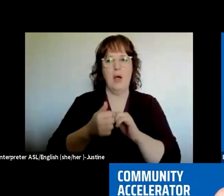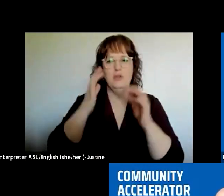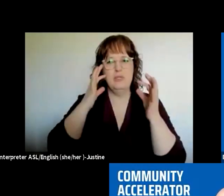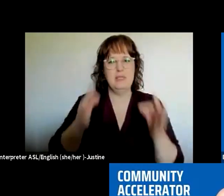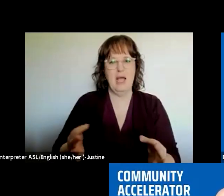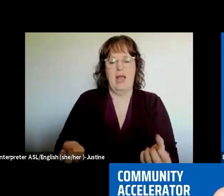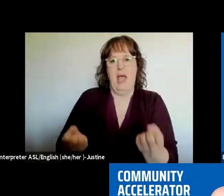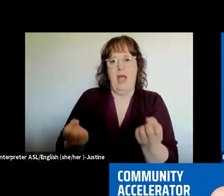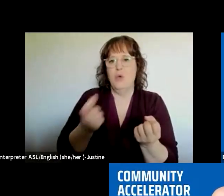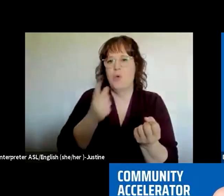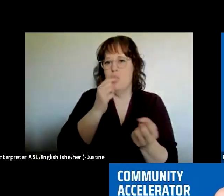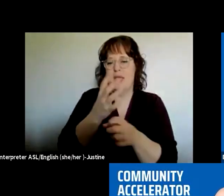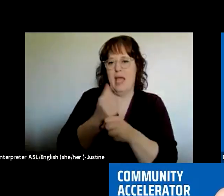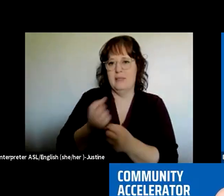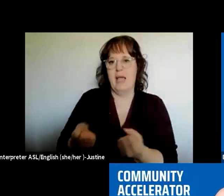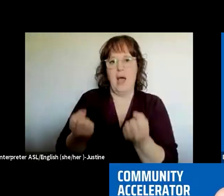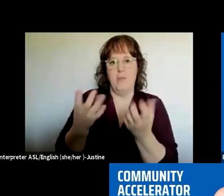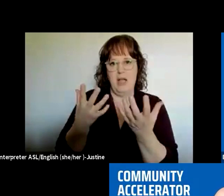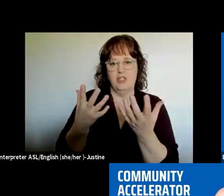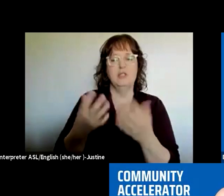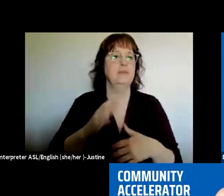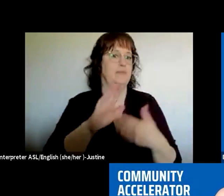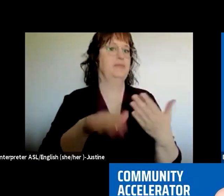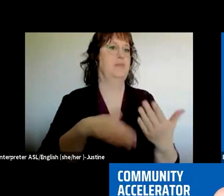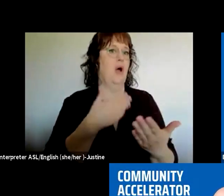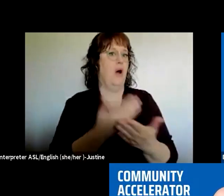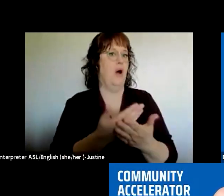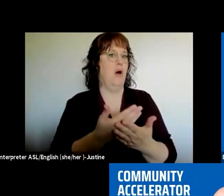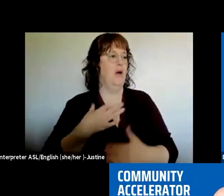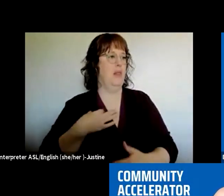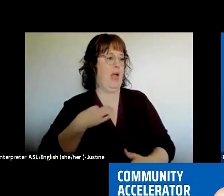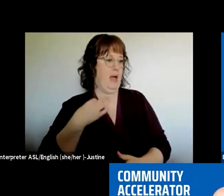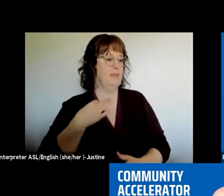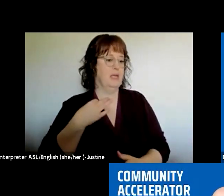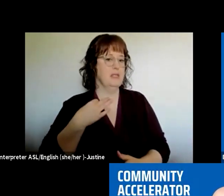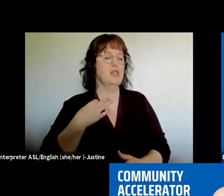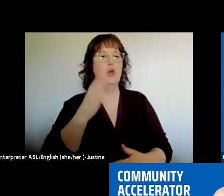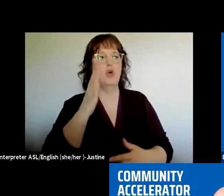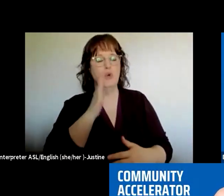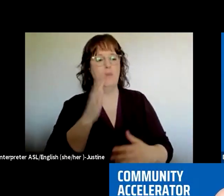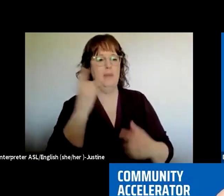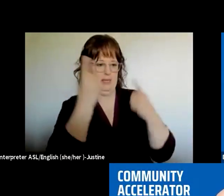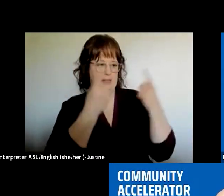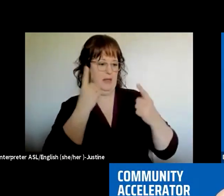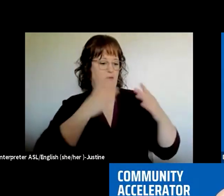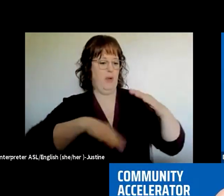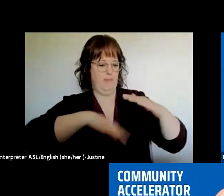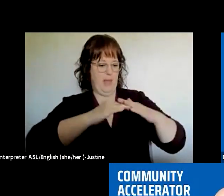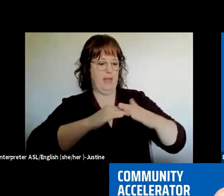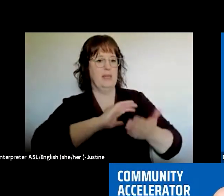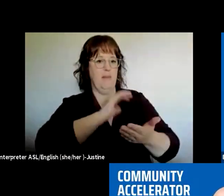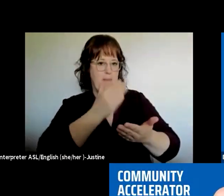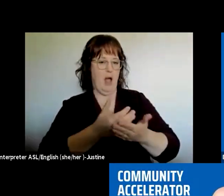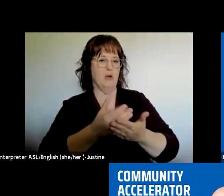Greer. So all applicants will automatically be considered for the maximum award of